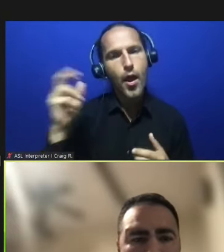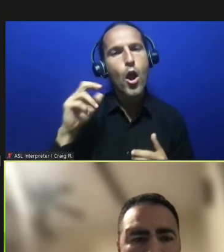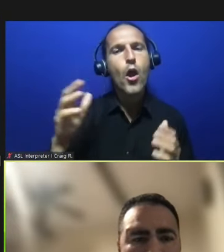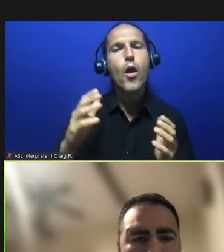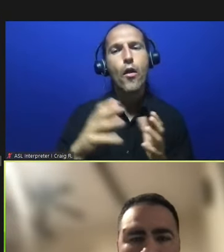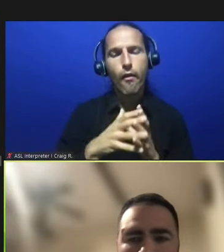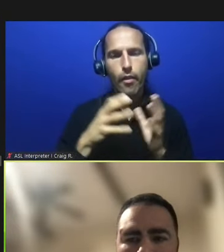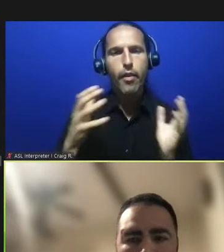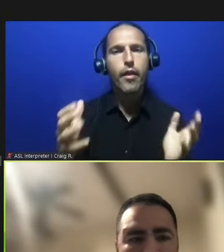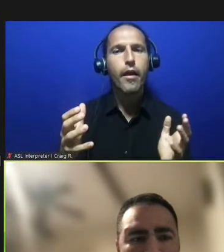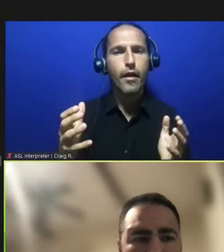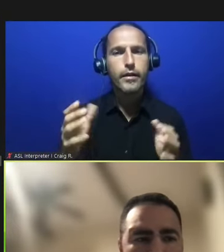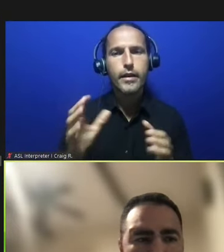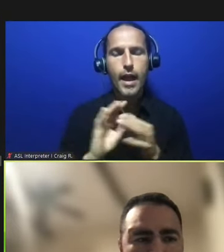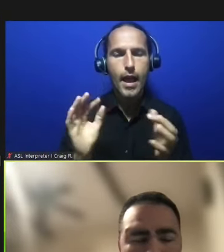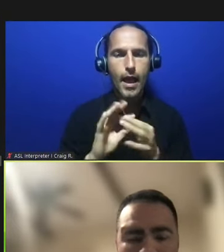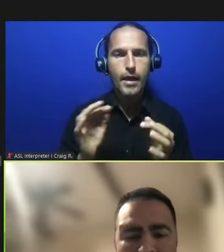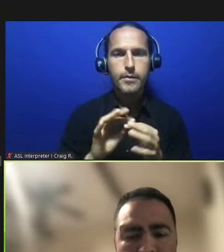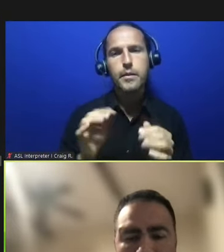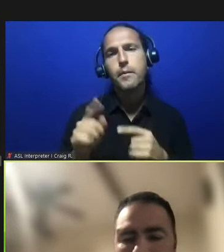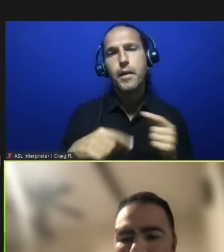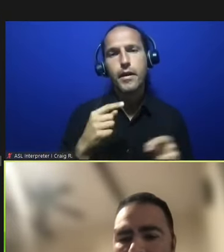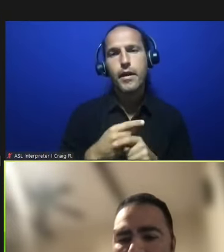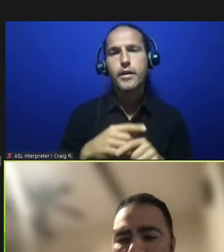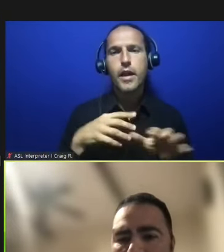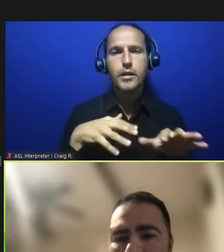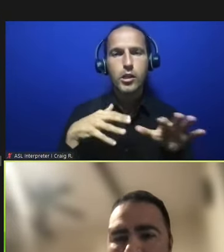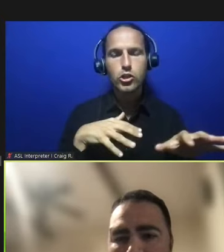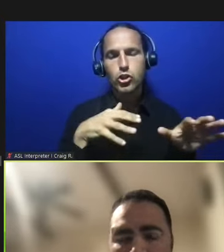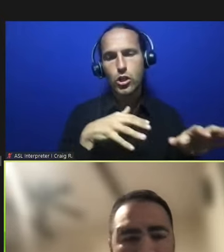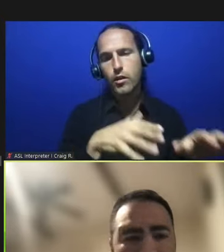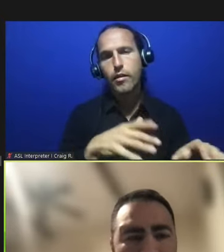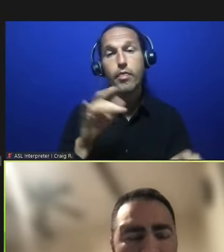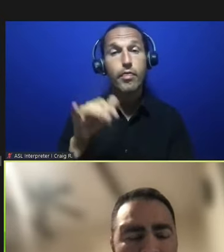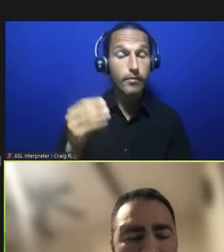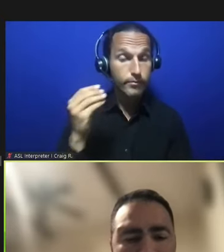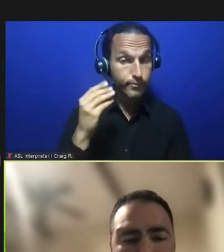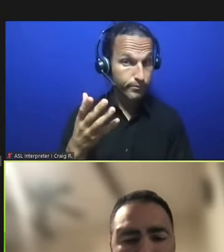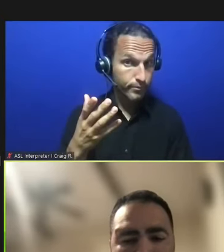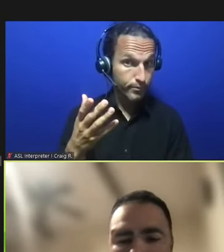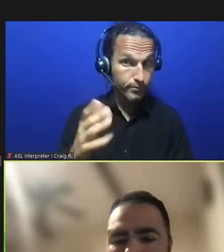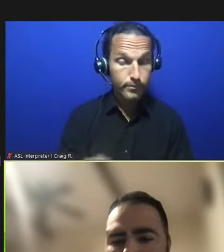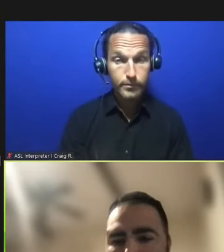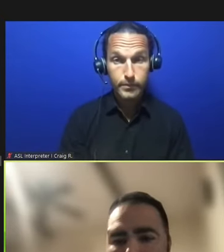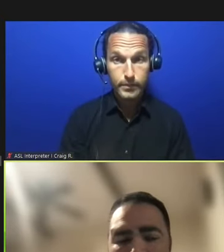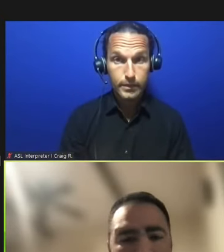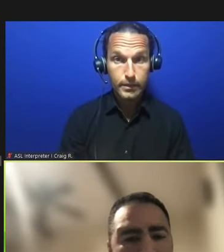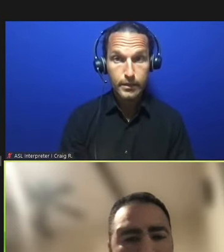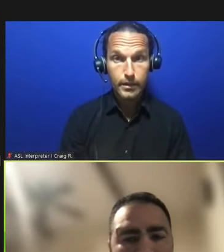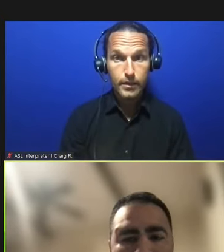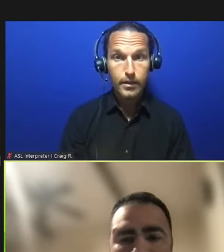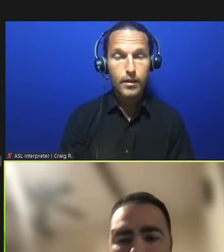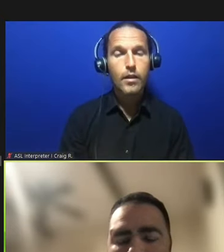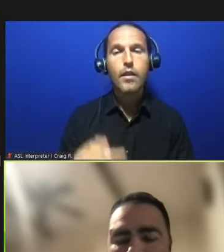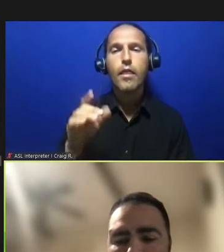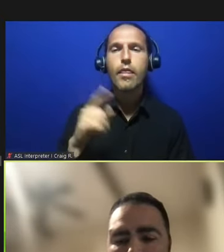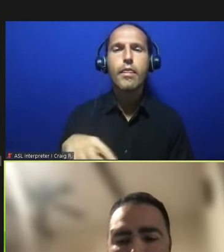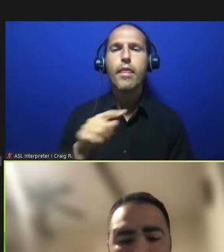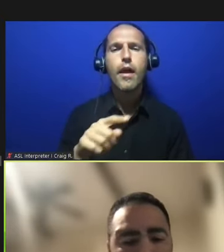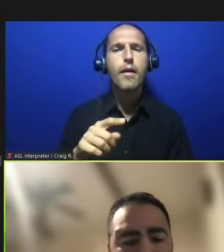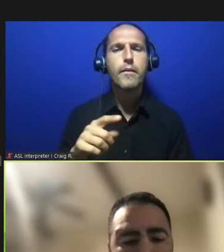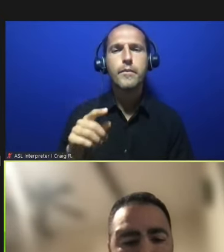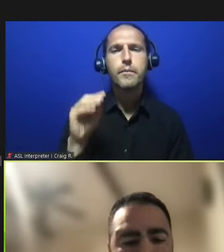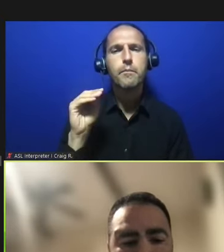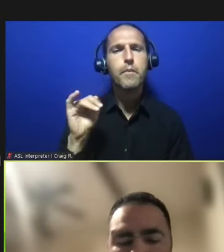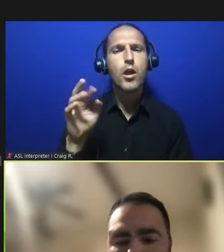of commentary here talking about congestion. And the reality of things is that only a minority being attacked and only